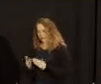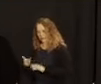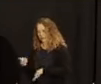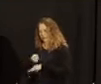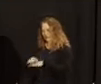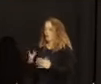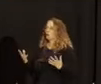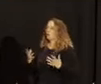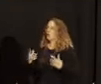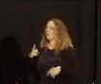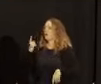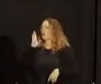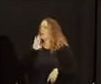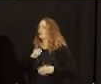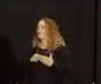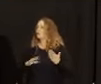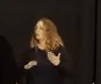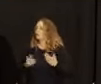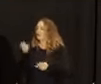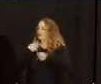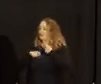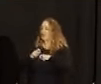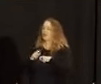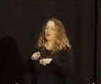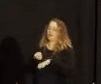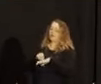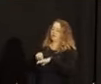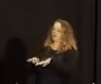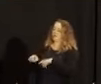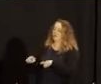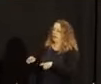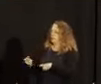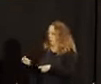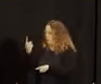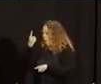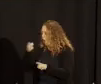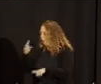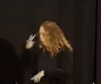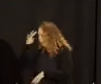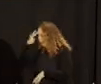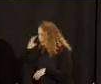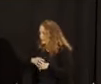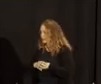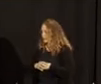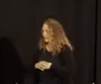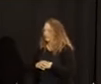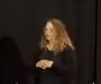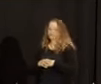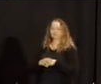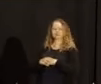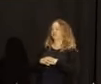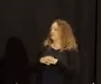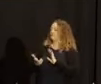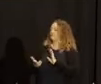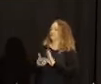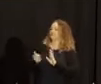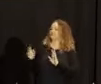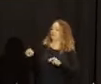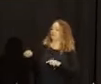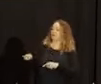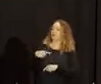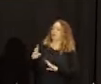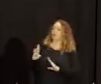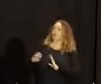is Black and brown students, instead of being understood as autistic, are marked as having behavior